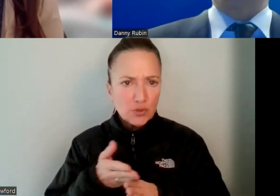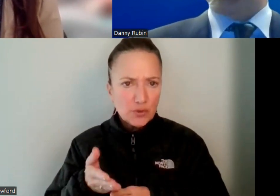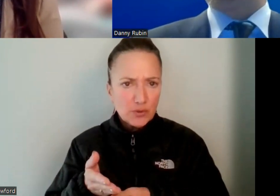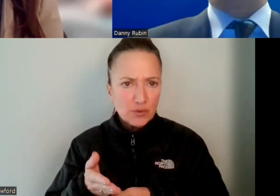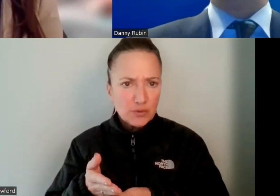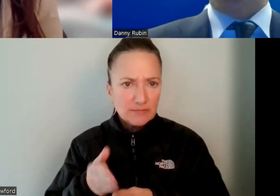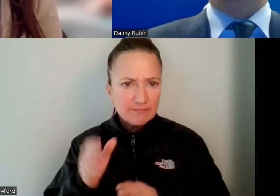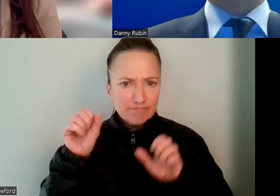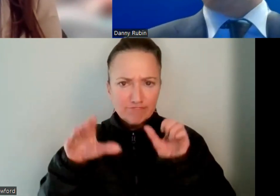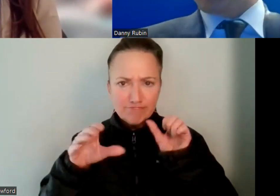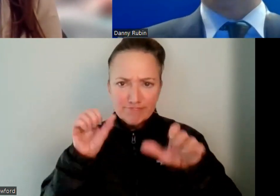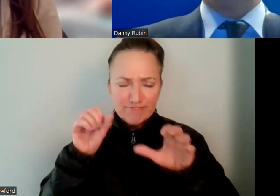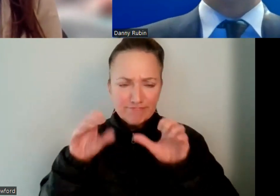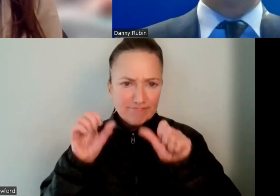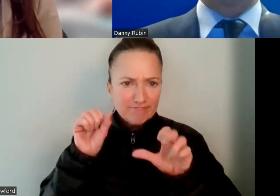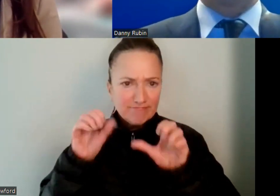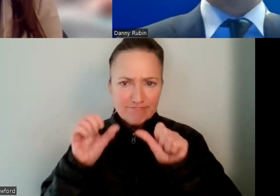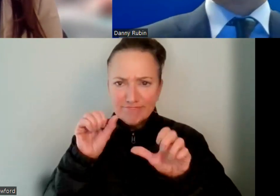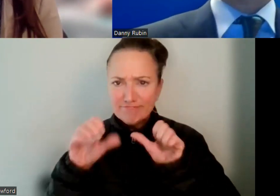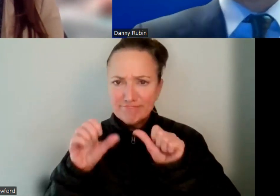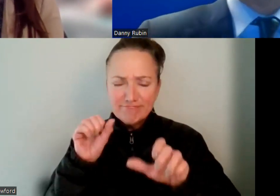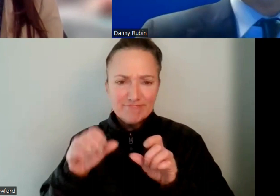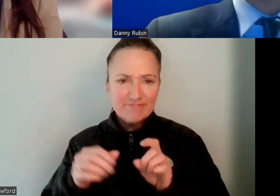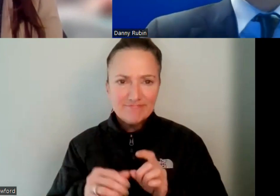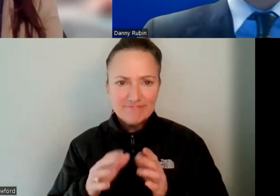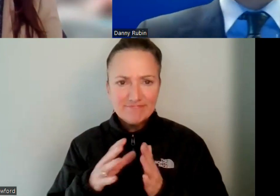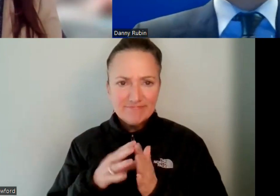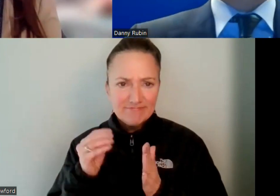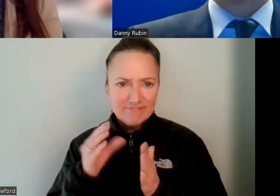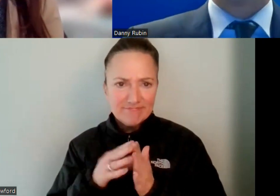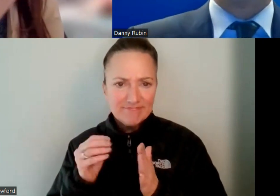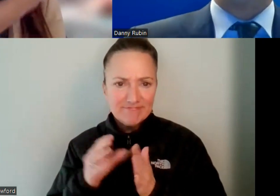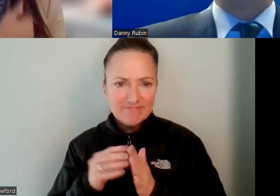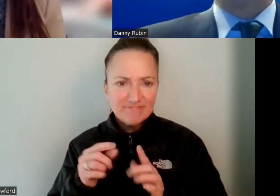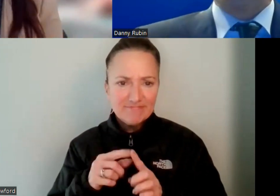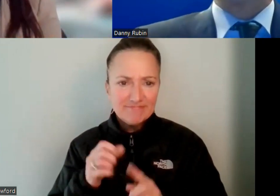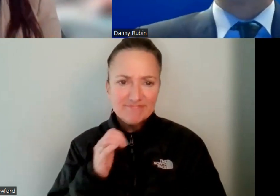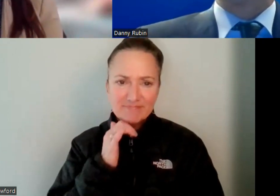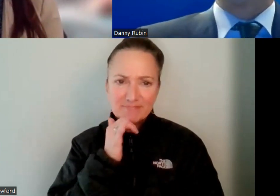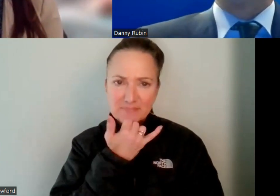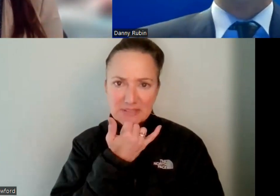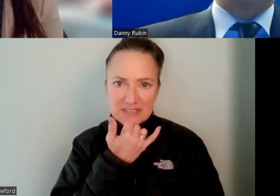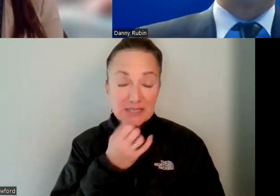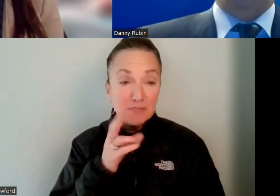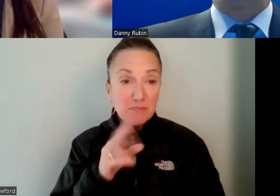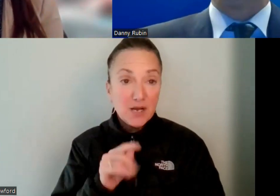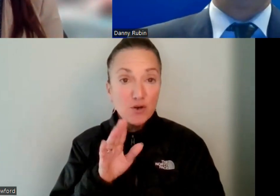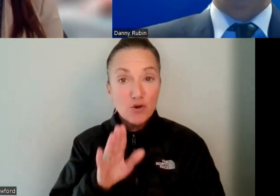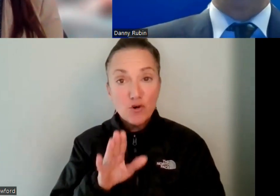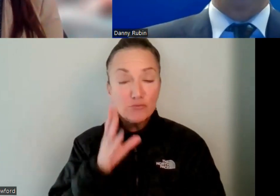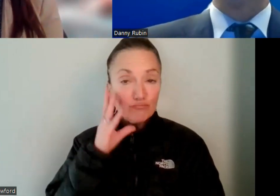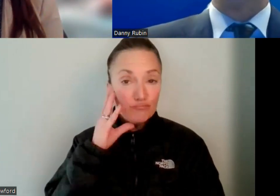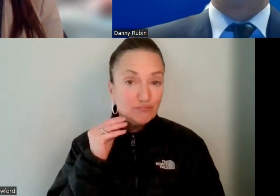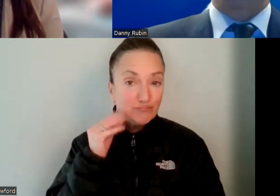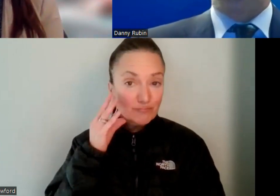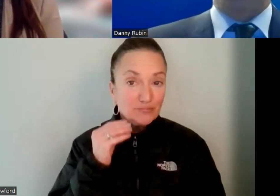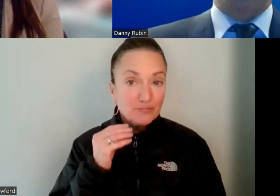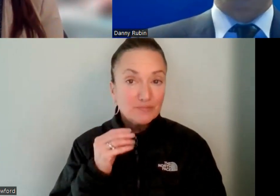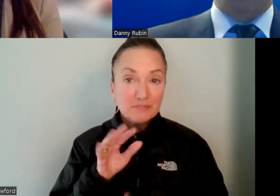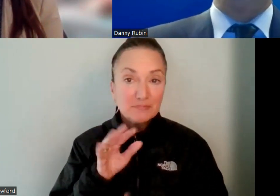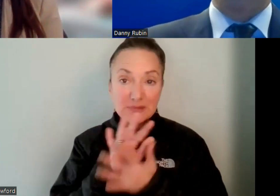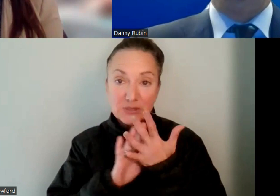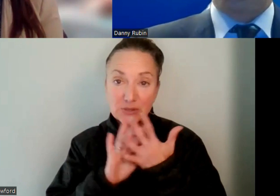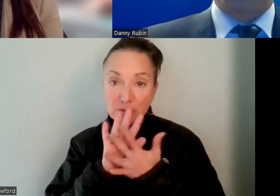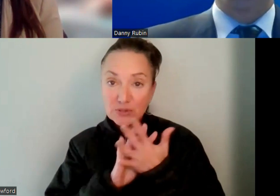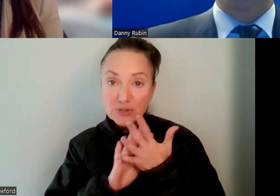you all these things that might trip you up, and you can Yeah. learn from her mistakes, or not mistakes, but just things that were confusing or caught